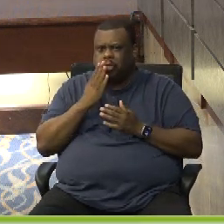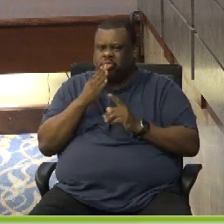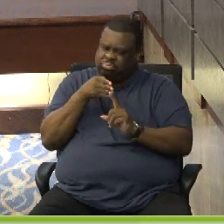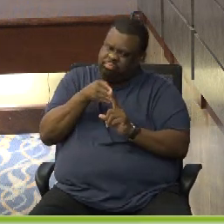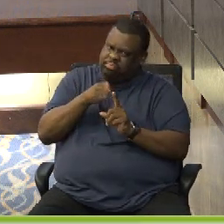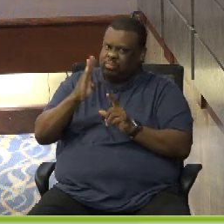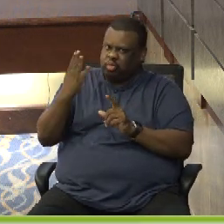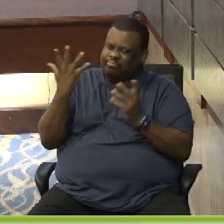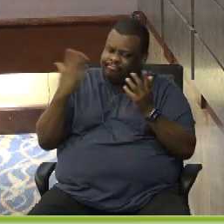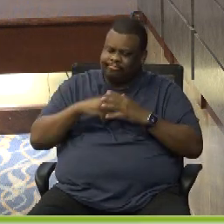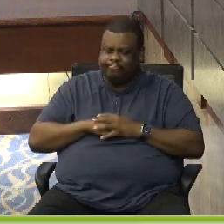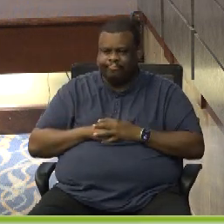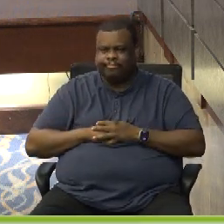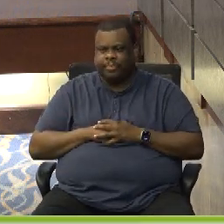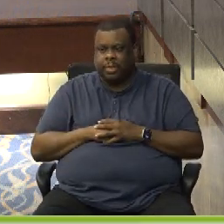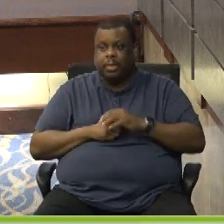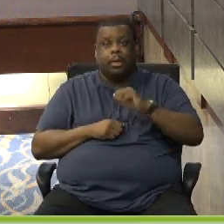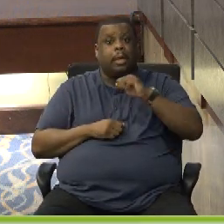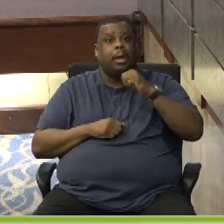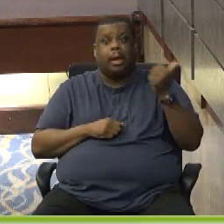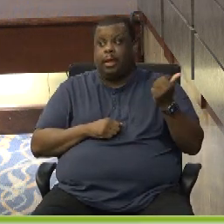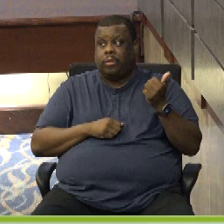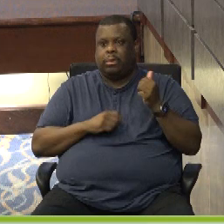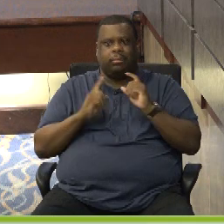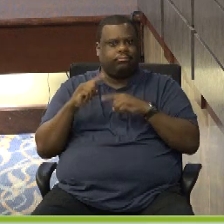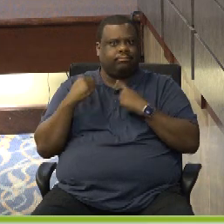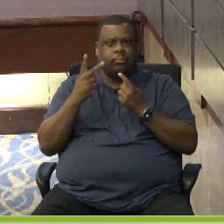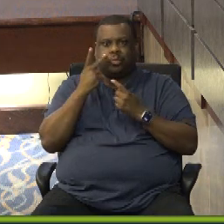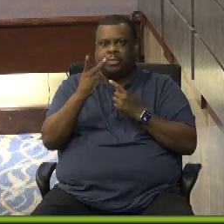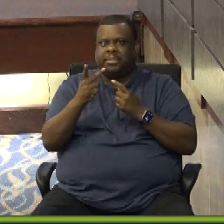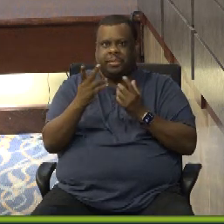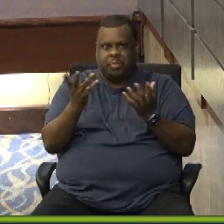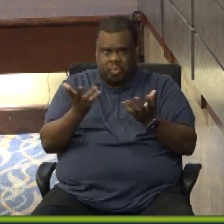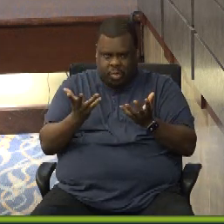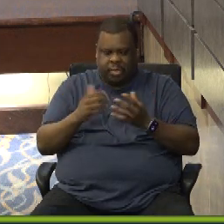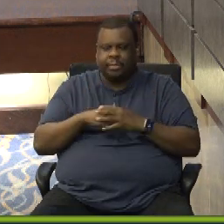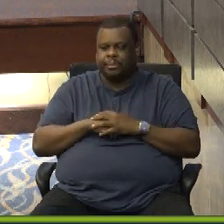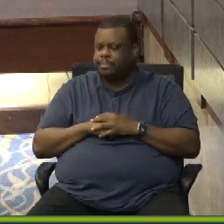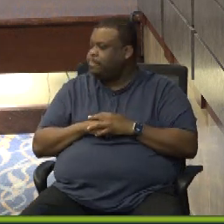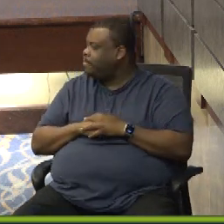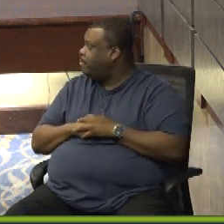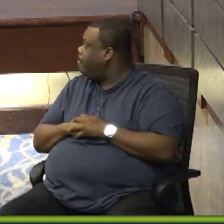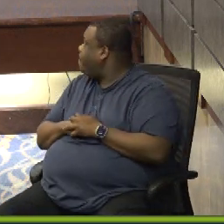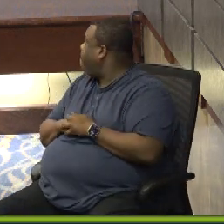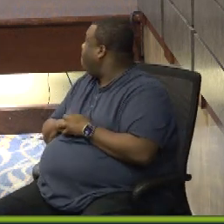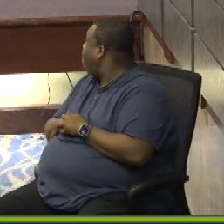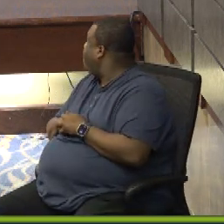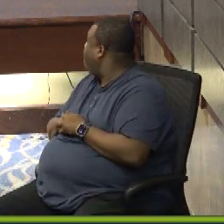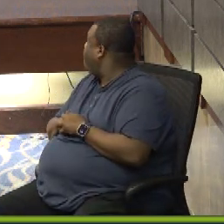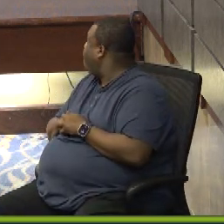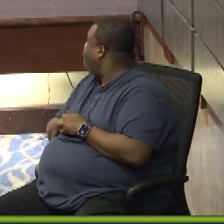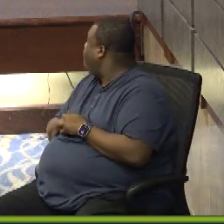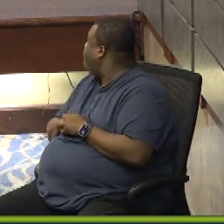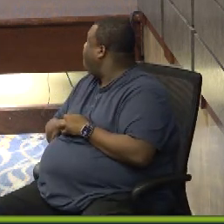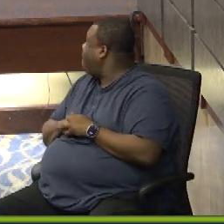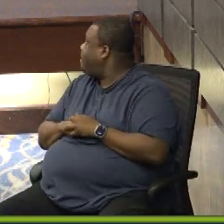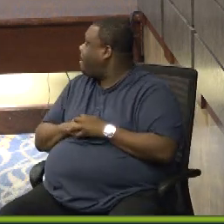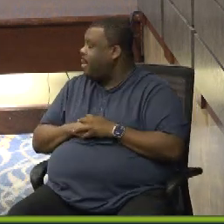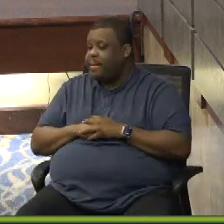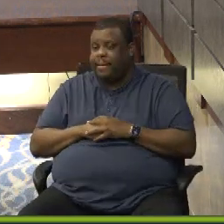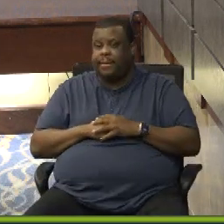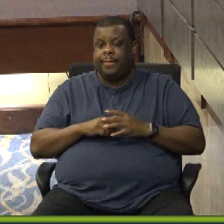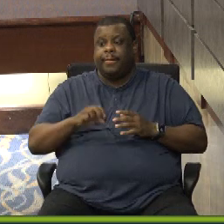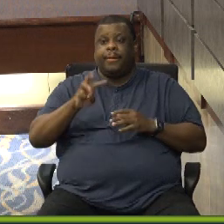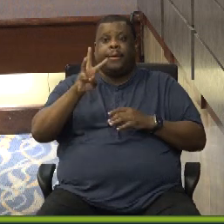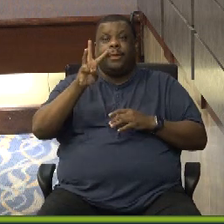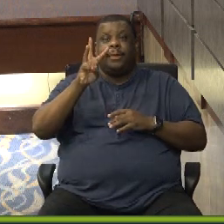Just wanted to call out something that you've been seeing throughout the whole presentation, which is the crop. We're taking the Flying W and kind of celebrating it in